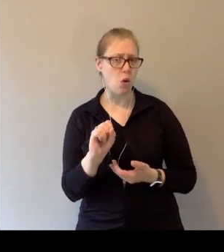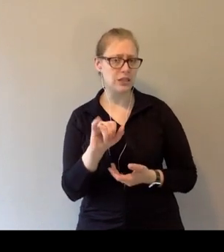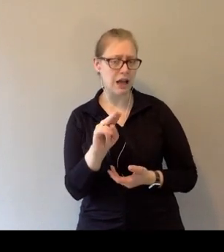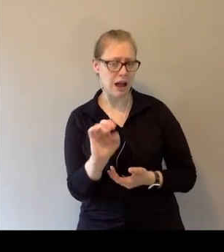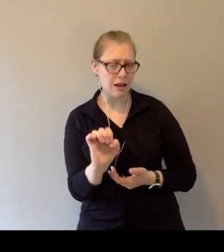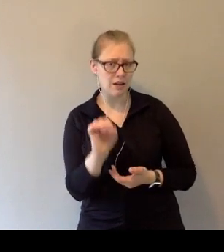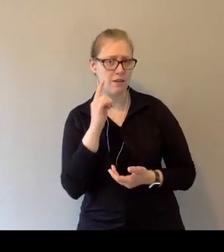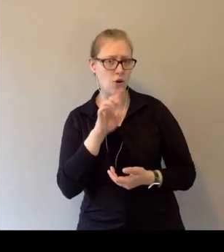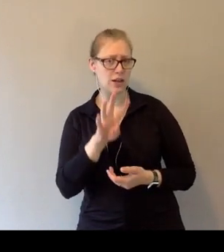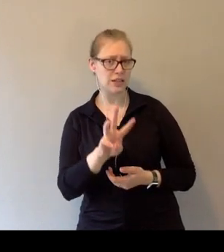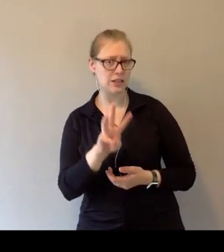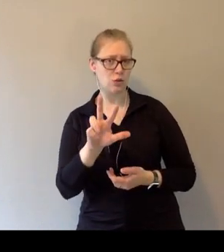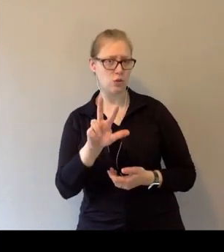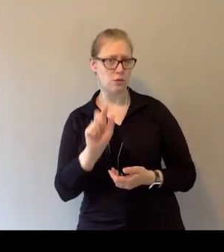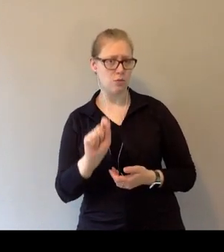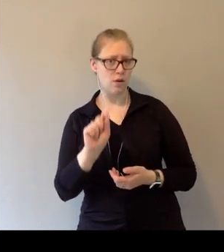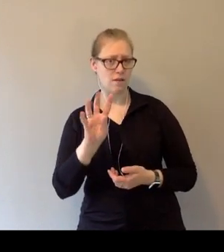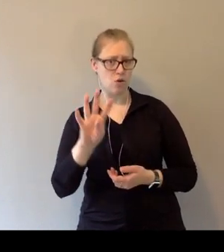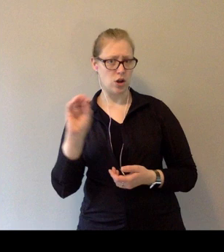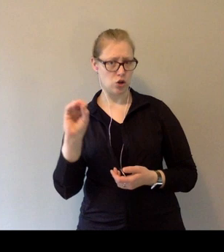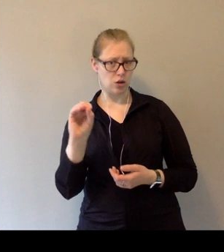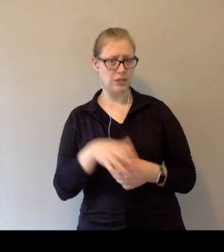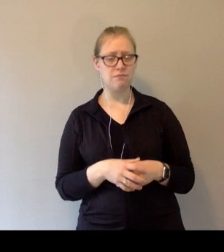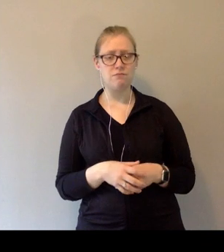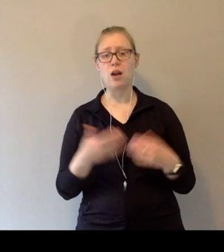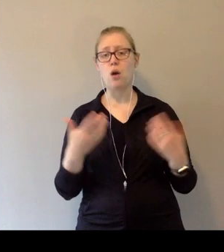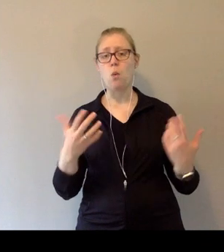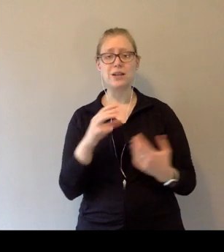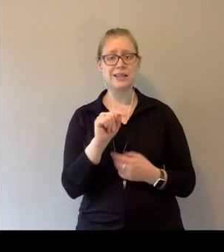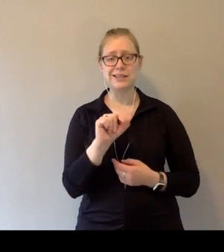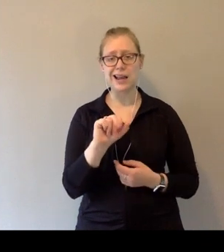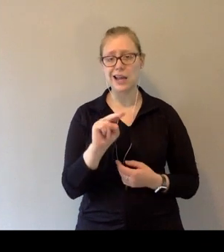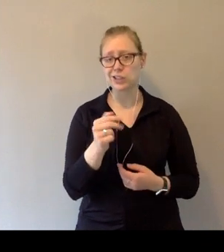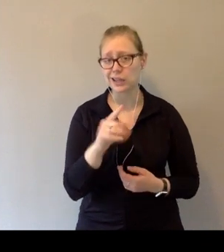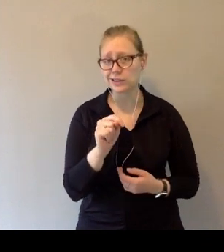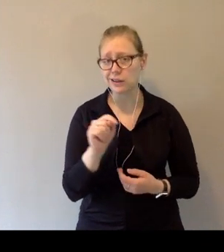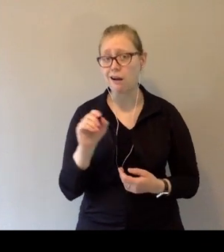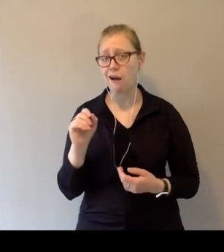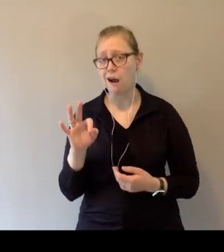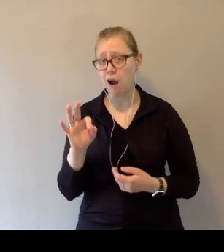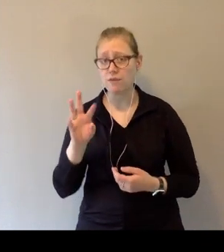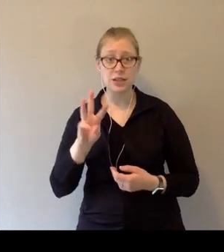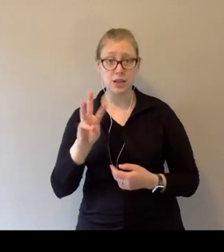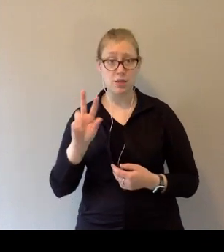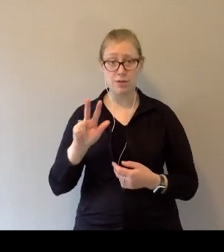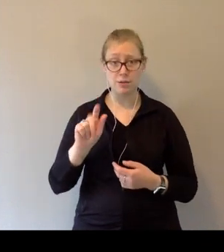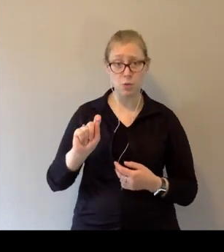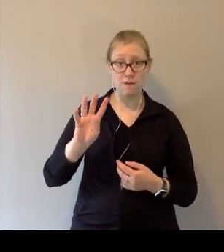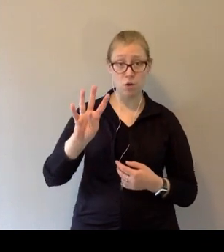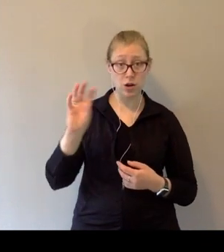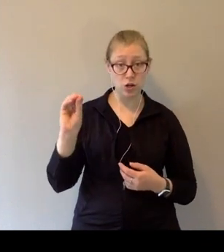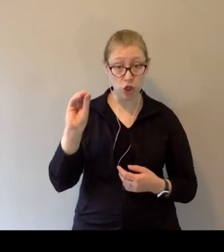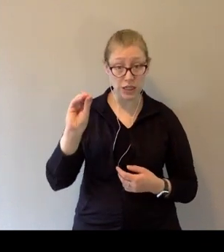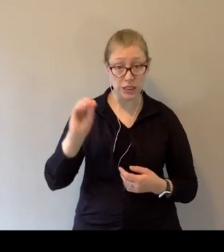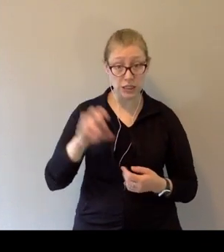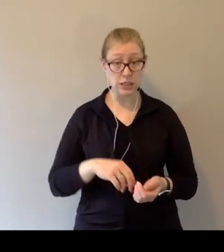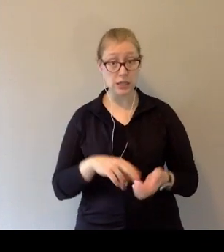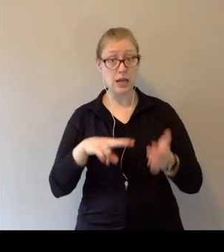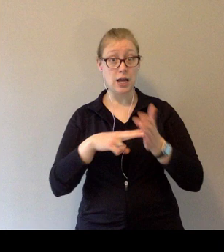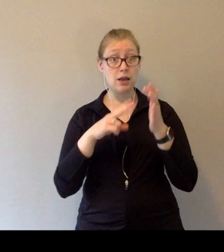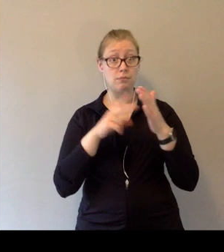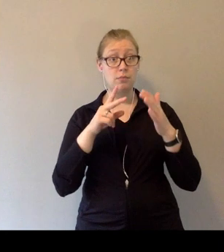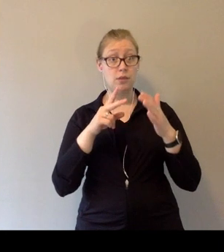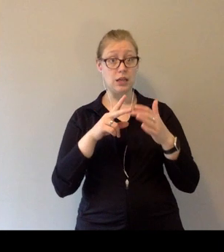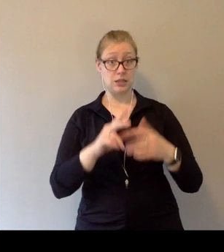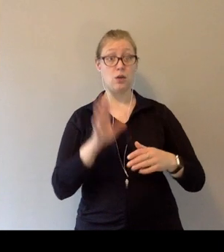63.4 degrees? What is the tangent of 63.4 degrees? And you're going to fill in a table